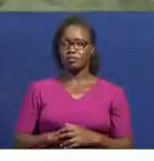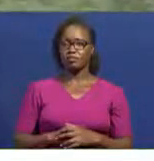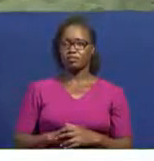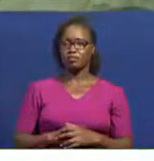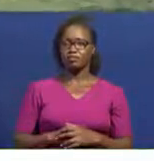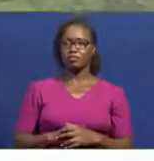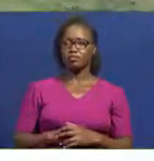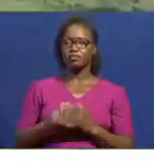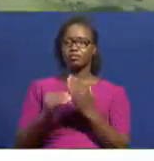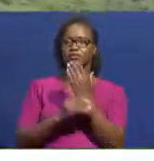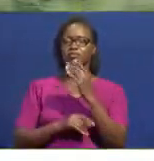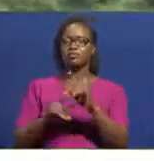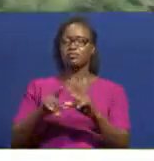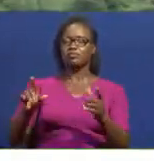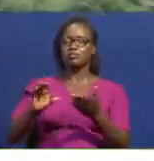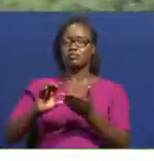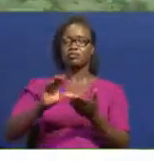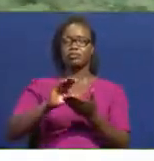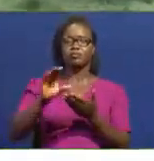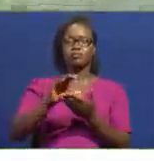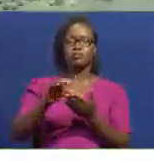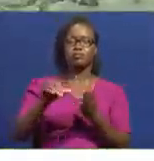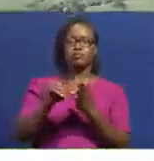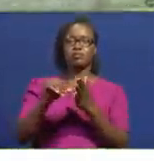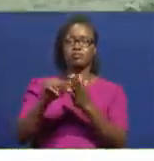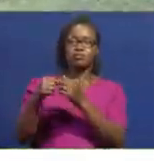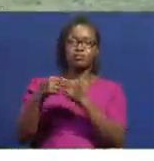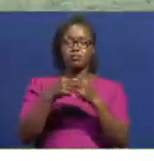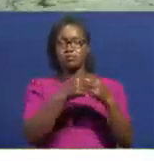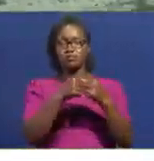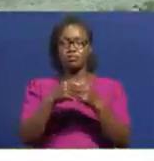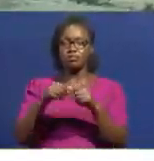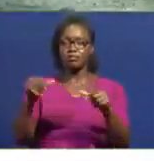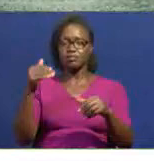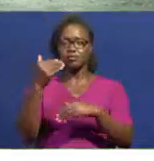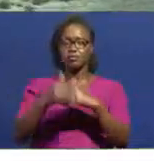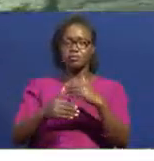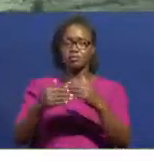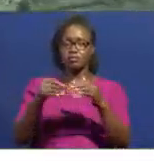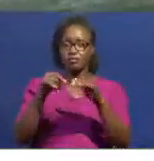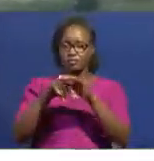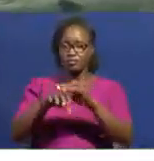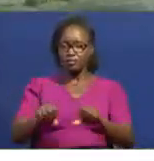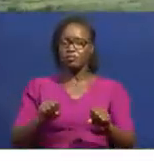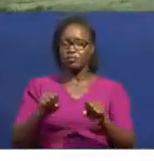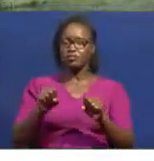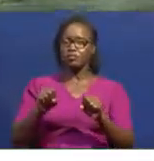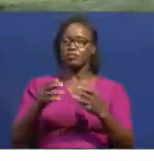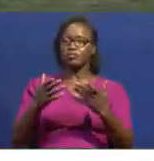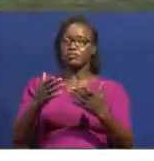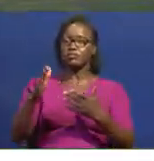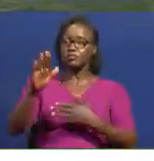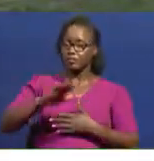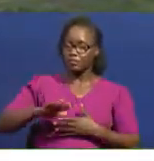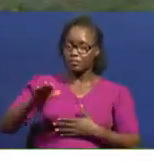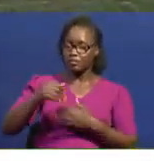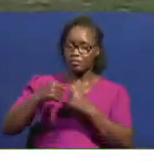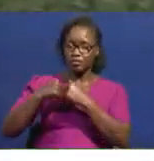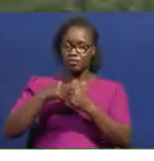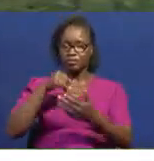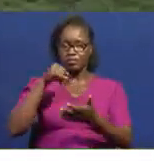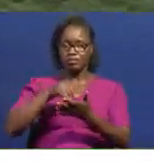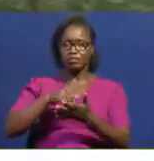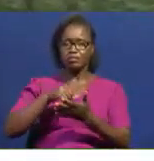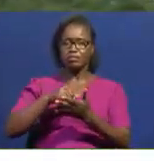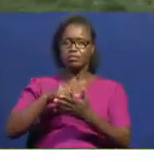Irregular land allocation, disputes over boundaries, and encroachment of ecological areas are among challenges that have hindered the